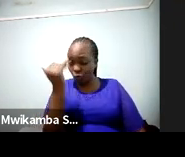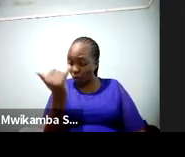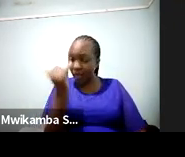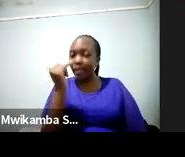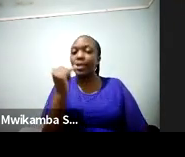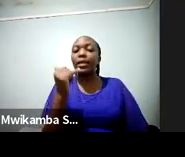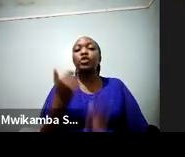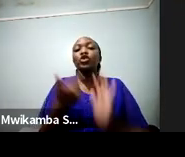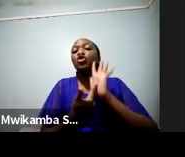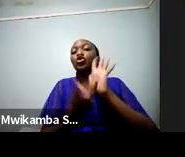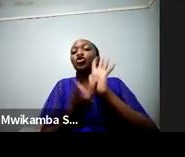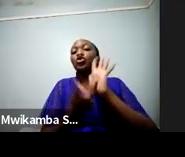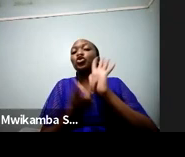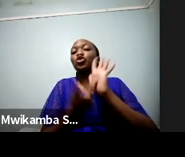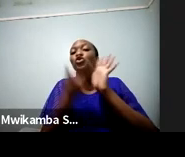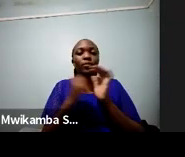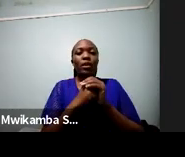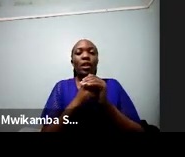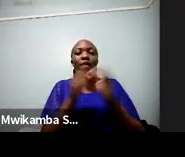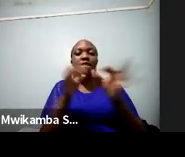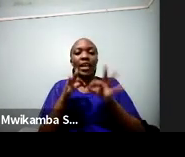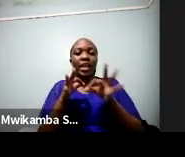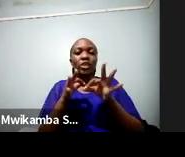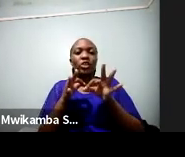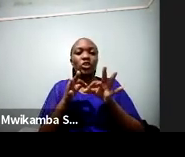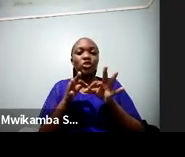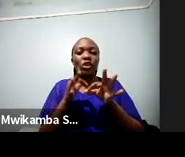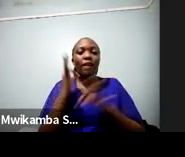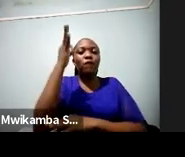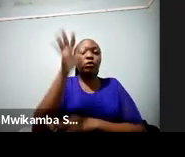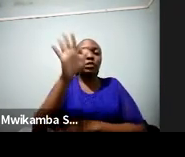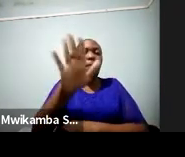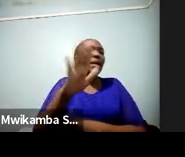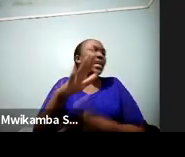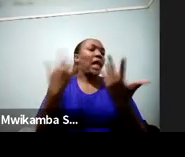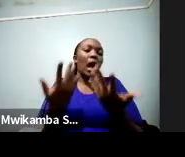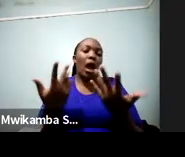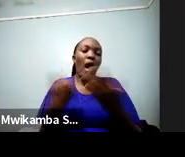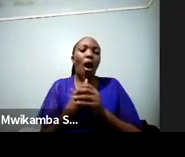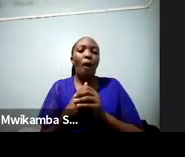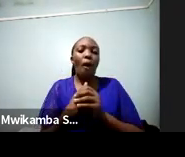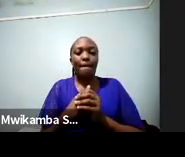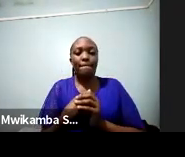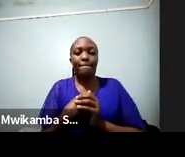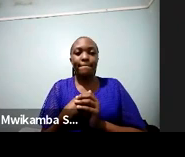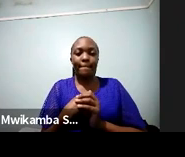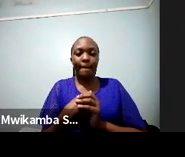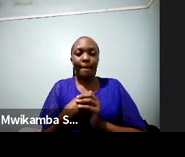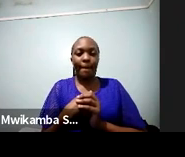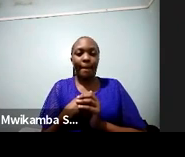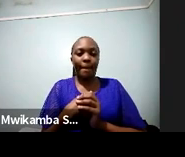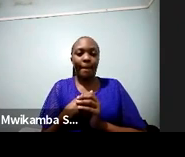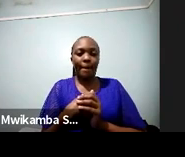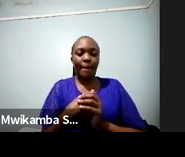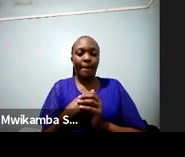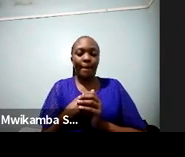your financial journey, or the key consumers or the key sectors consuming in your home economy. This is what